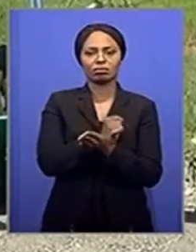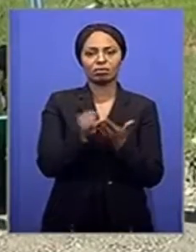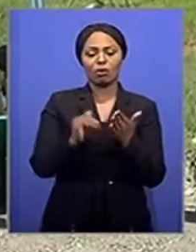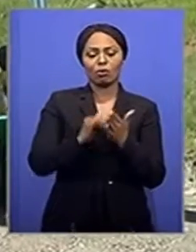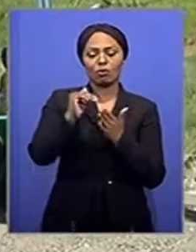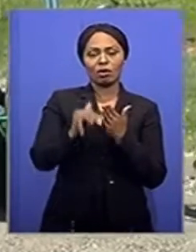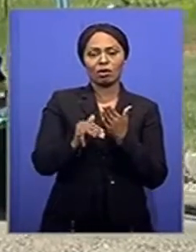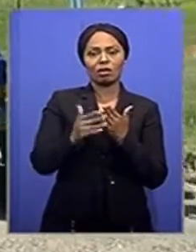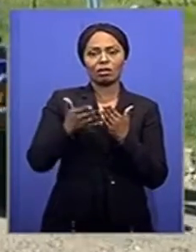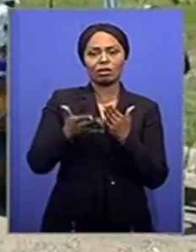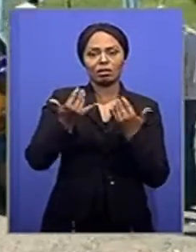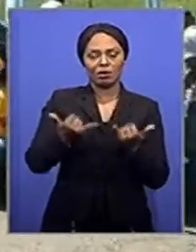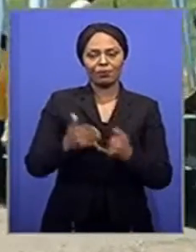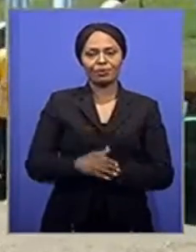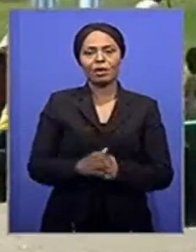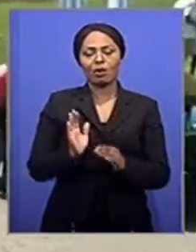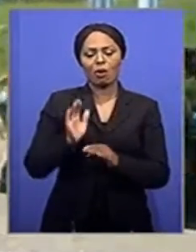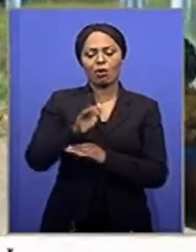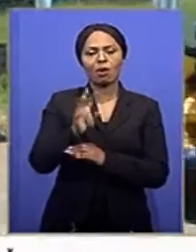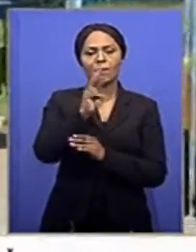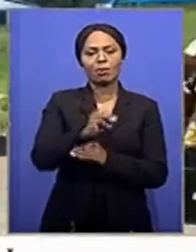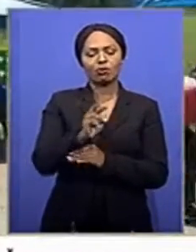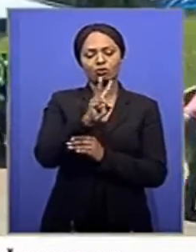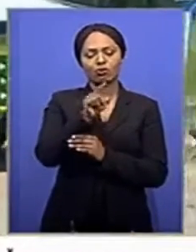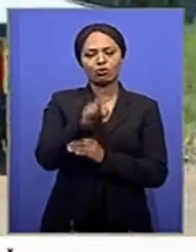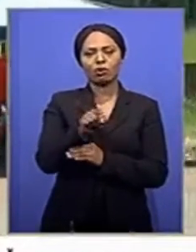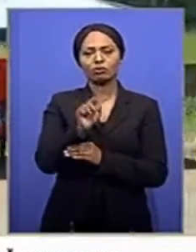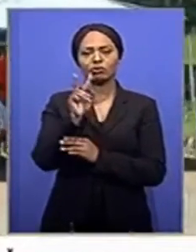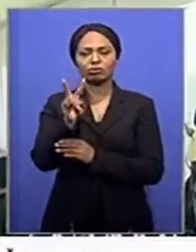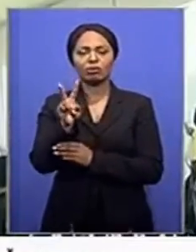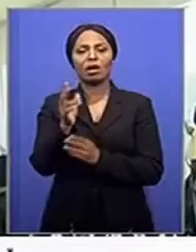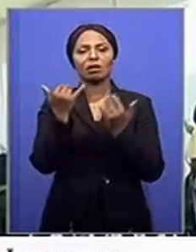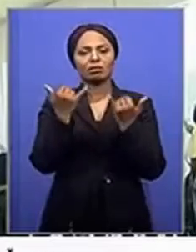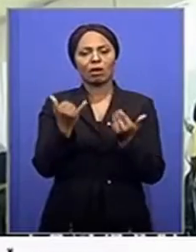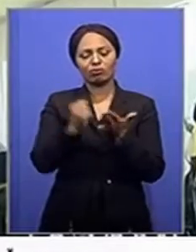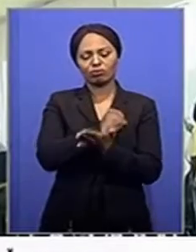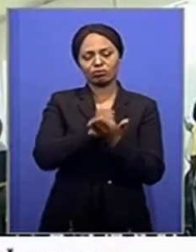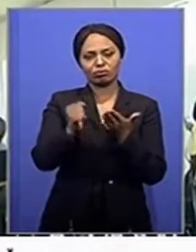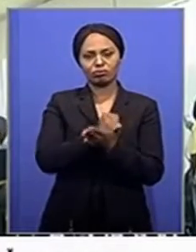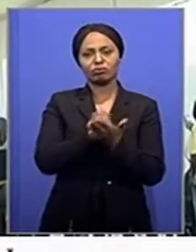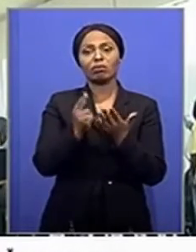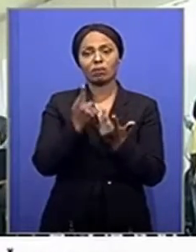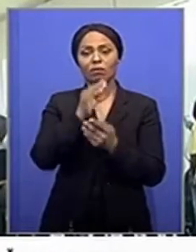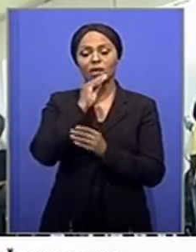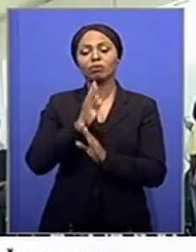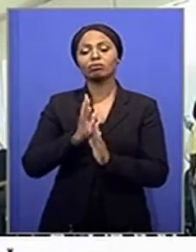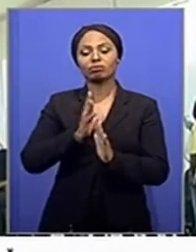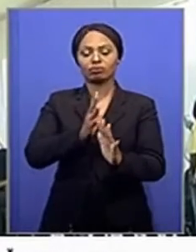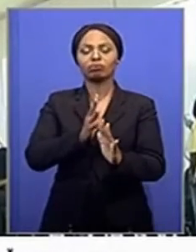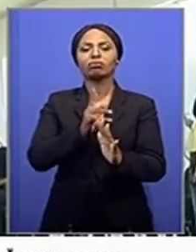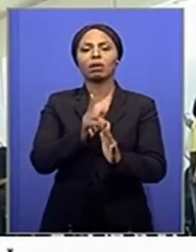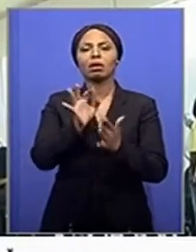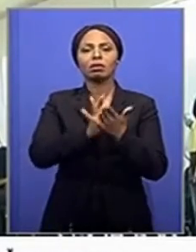beke. Batho ba go feta dimilione tše 2.2 ba ingwadišeditše go tšea karolo dikgethong tša lenyaga kgweding ya